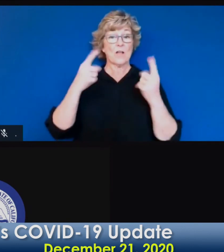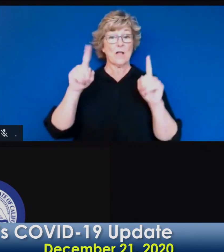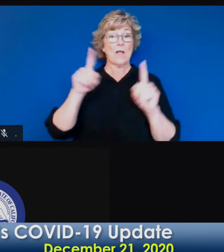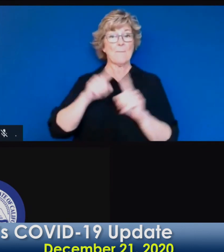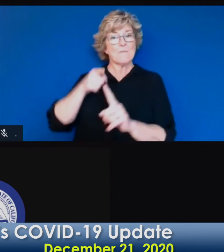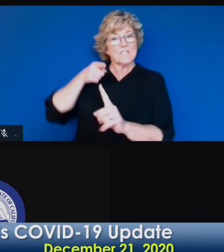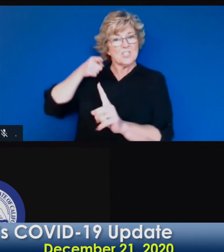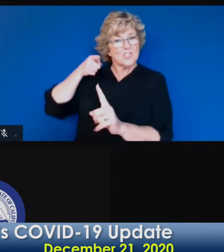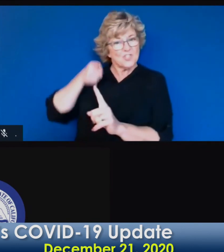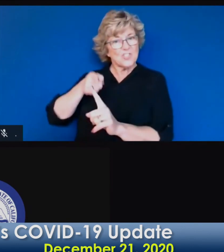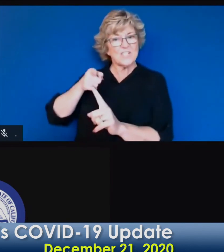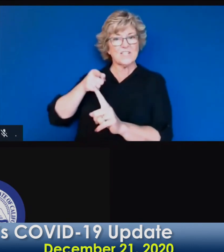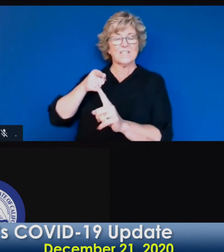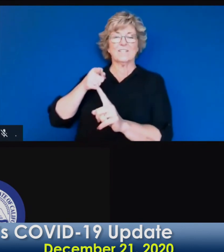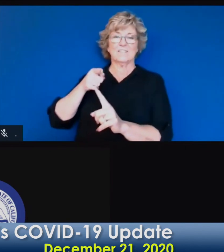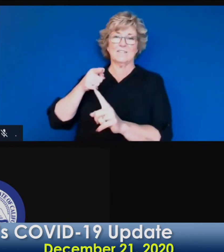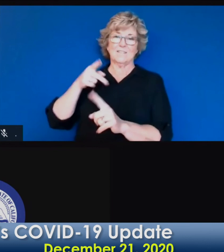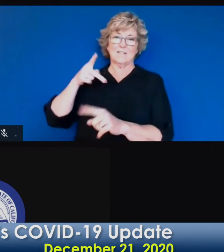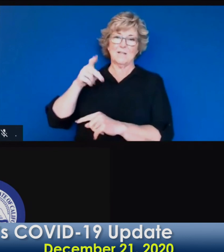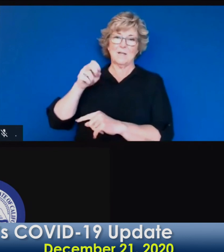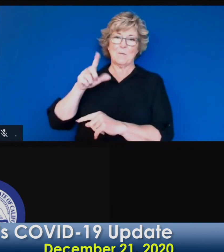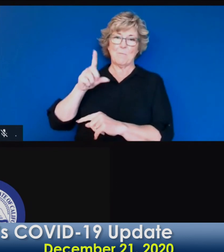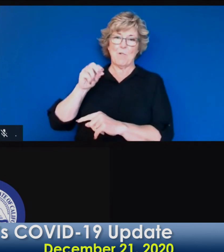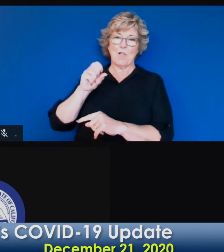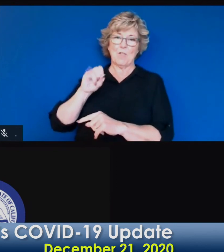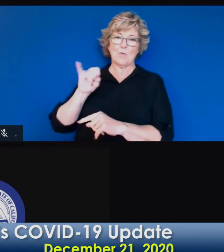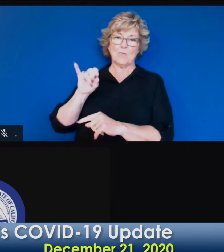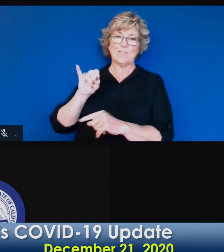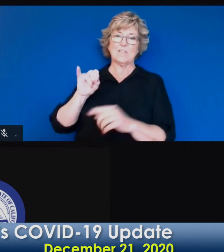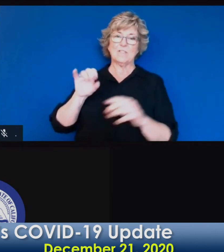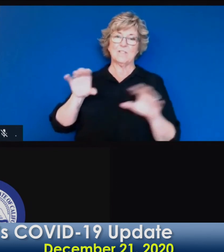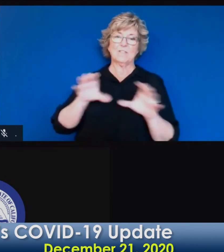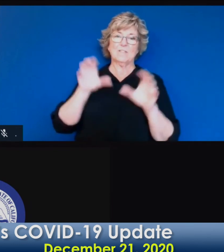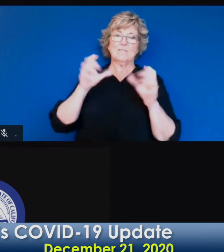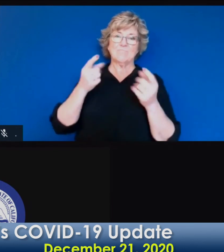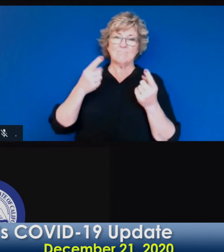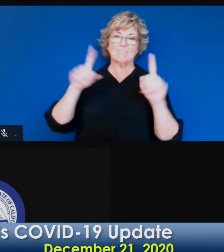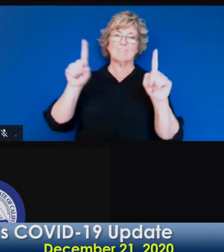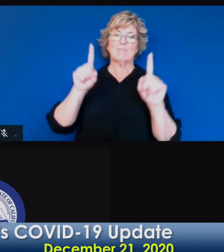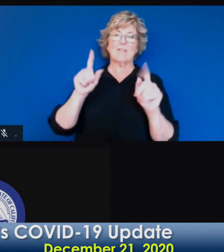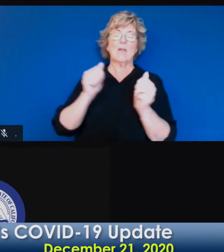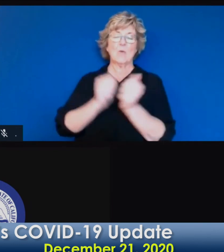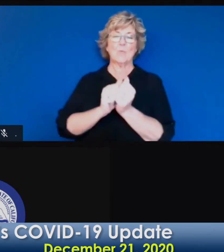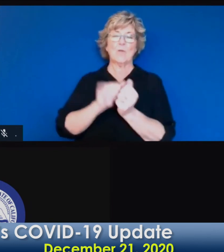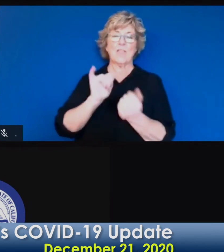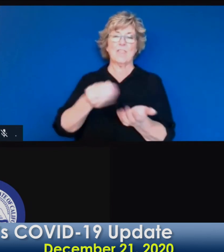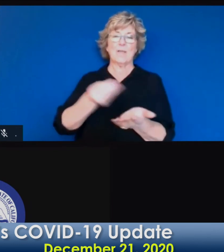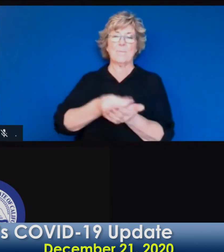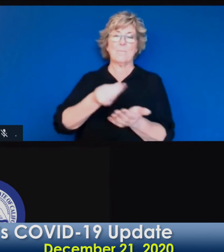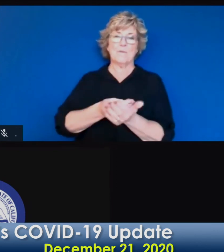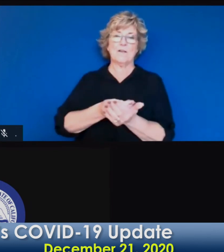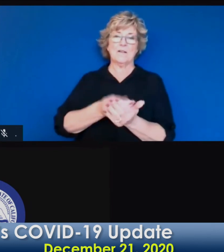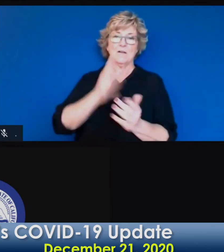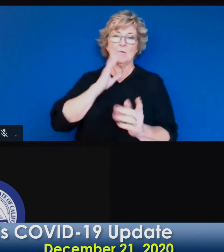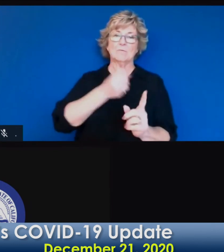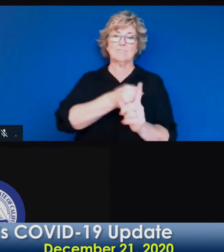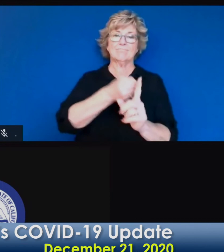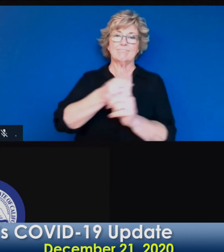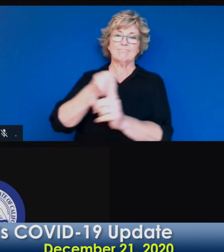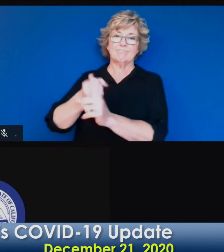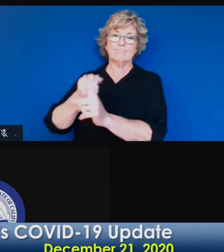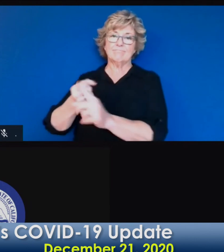in particular, accomplished with this new stimulus and how impactful it's going to be to people directly all up and down the